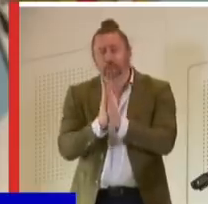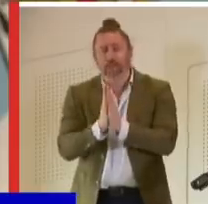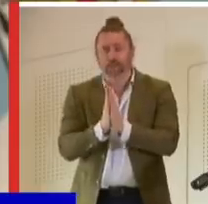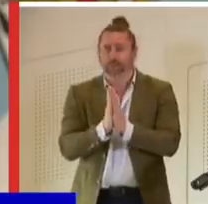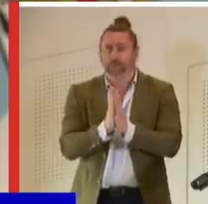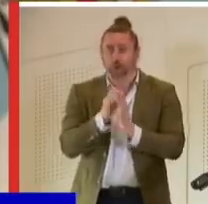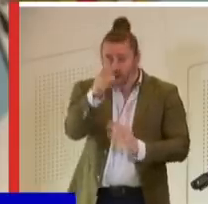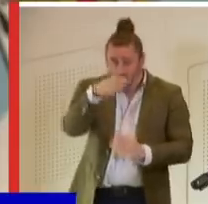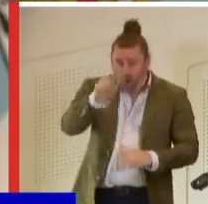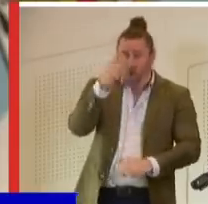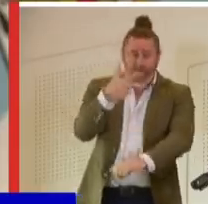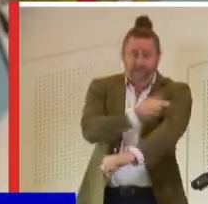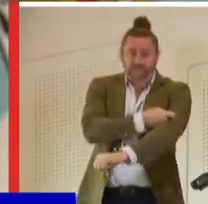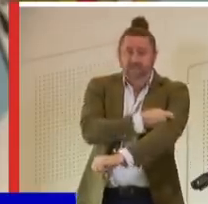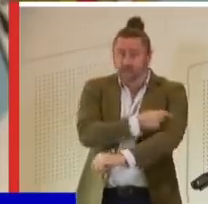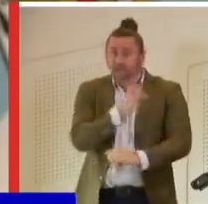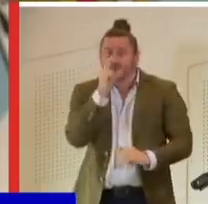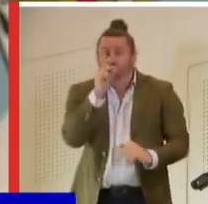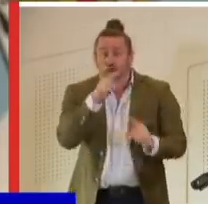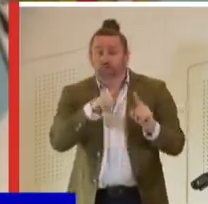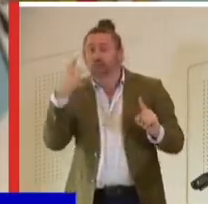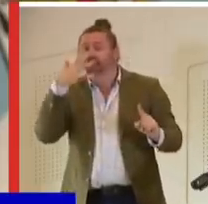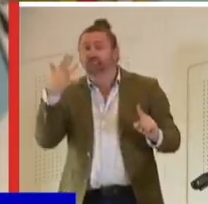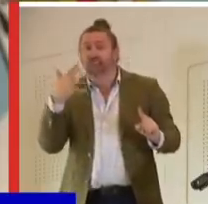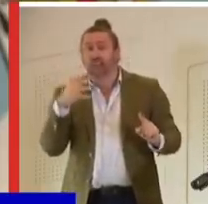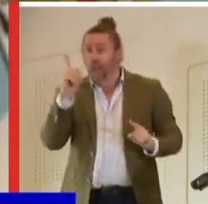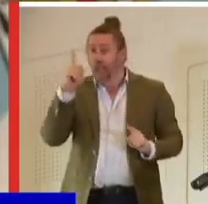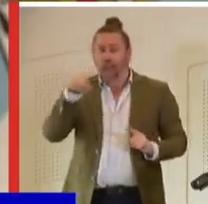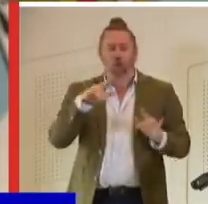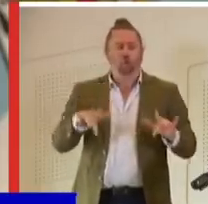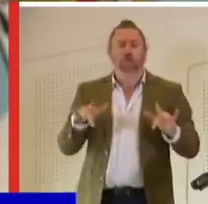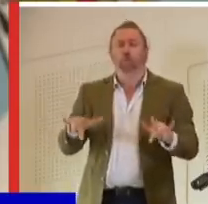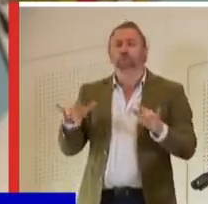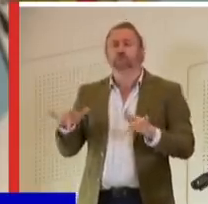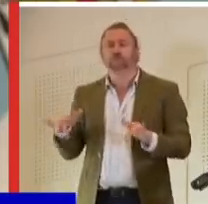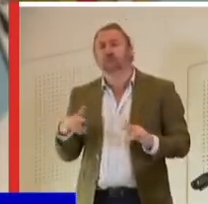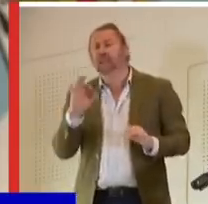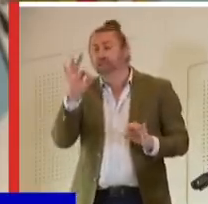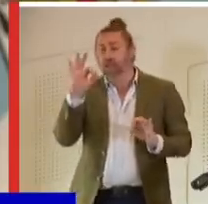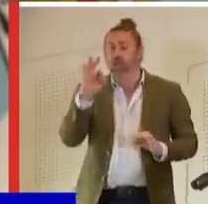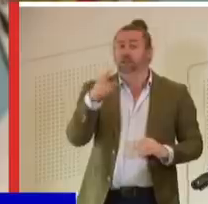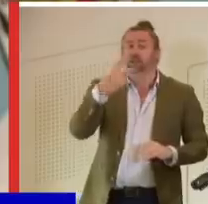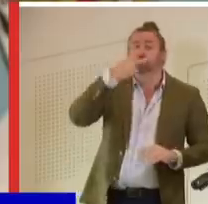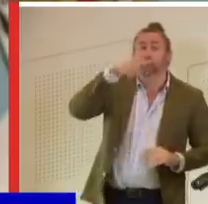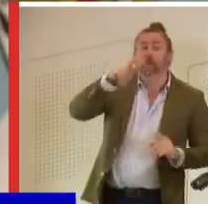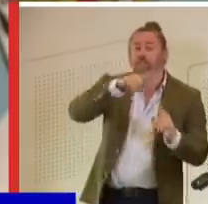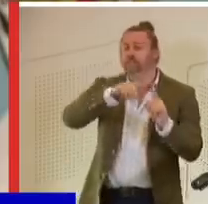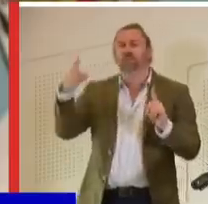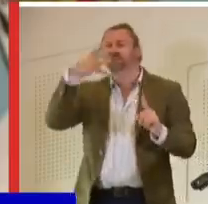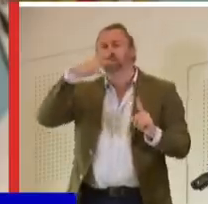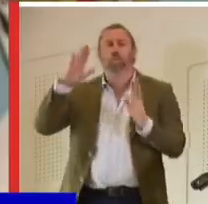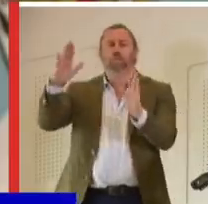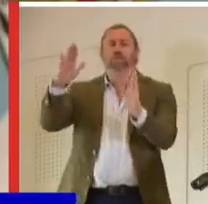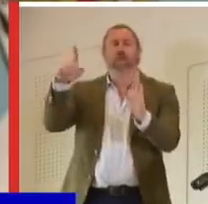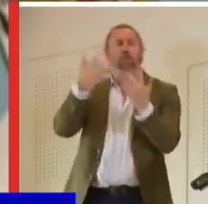vaccinated, we would reach that target even earlier. It's younger people in that 20 to 39 year age group